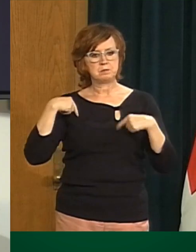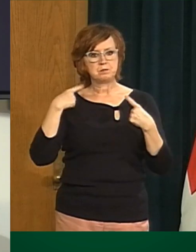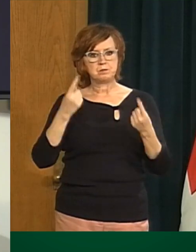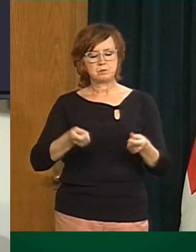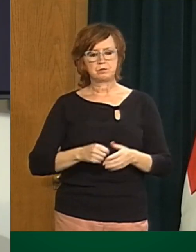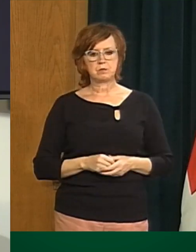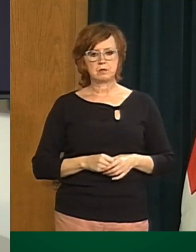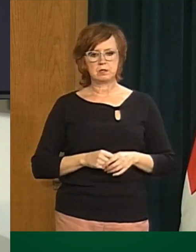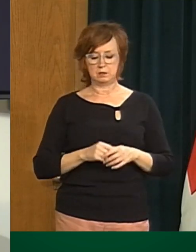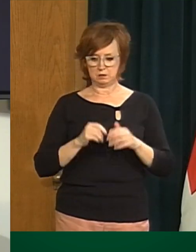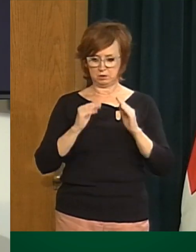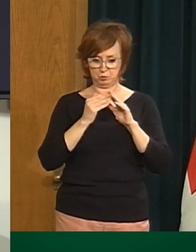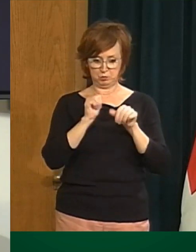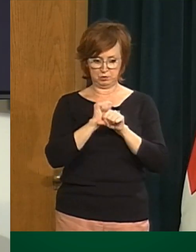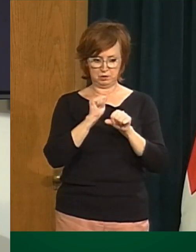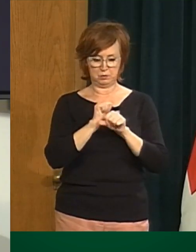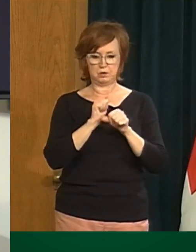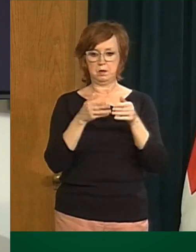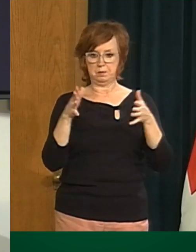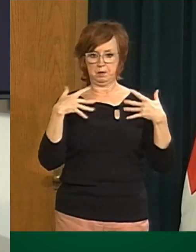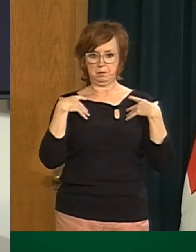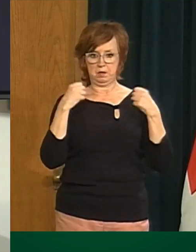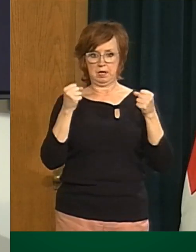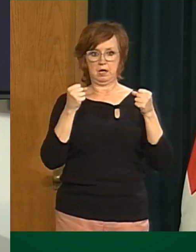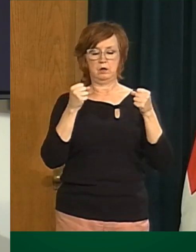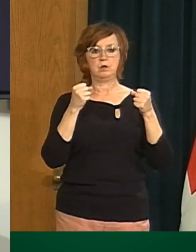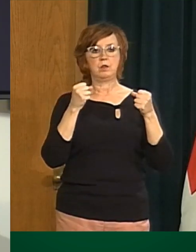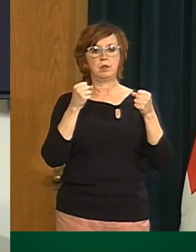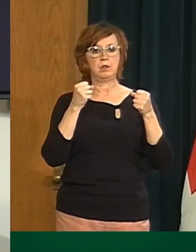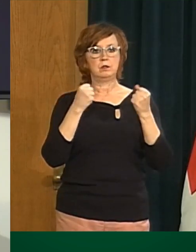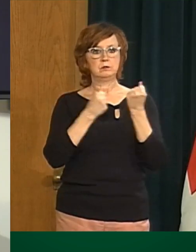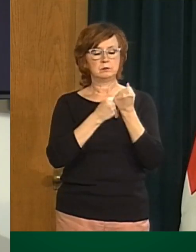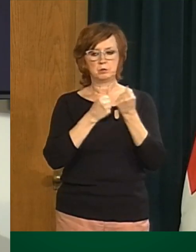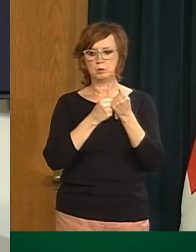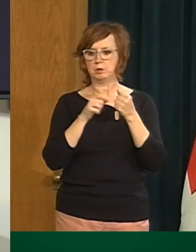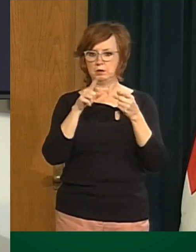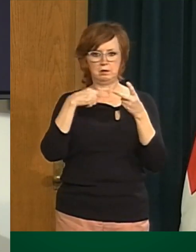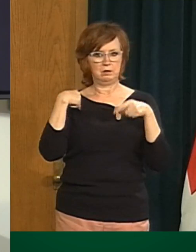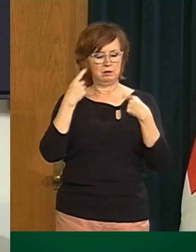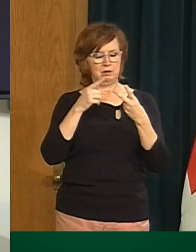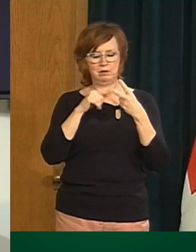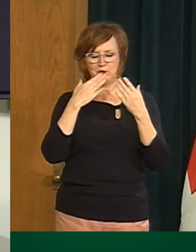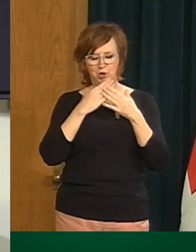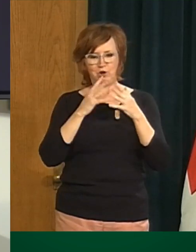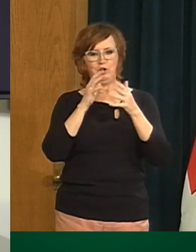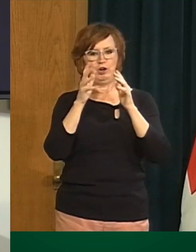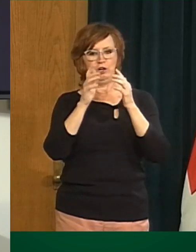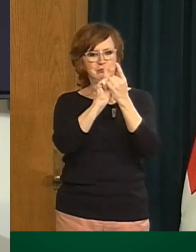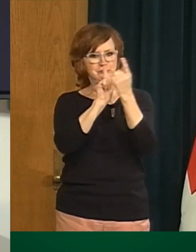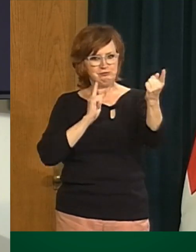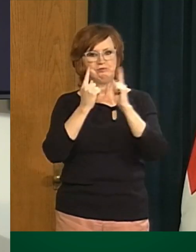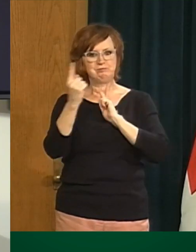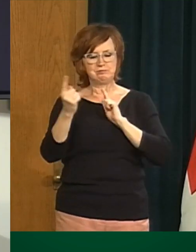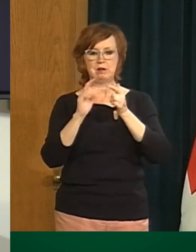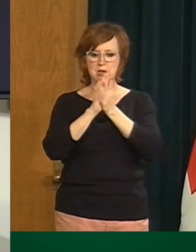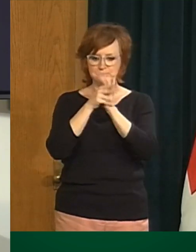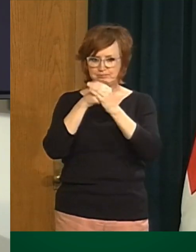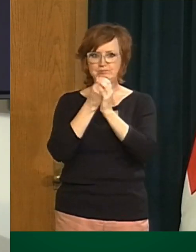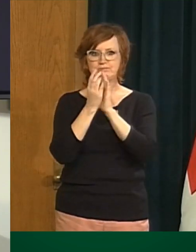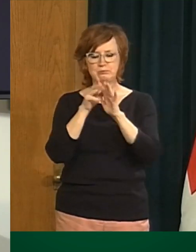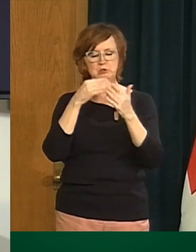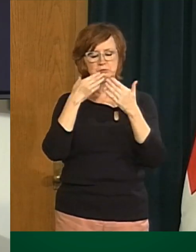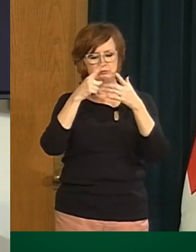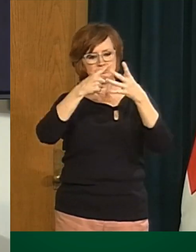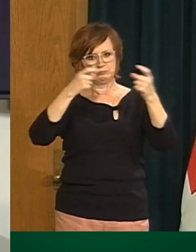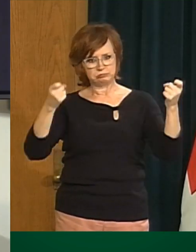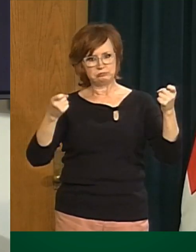as a community around public health measures, social distancing, hand washing, etc. And we continue to work together to